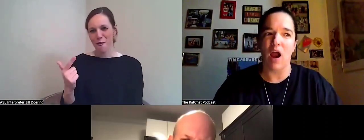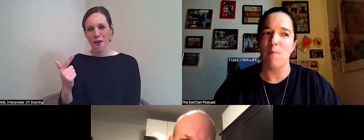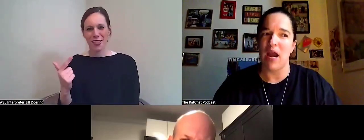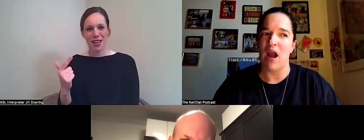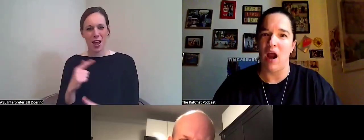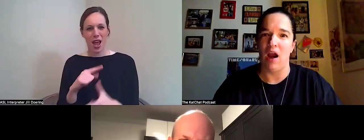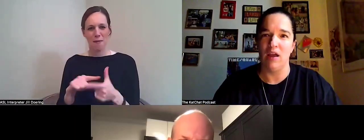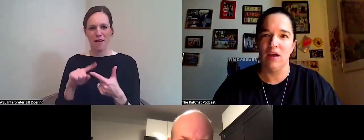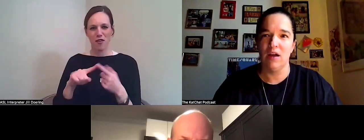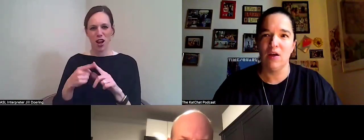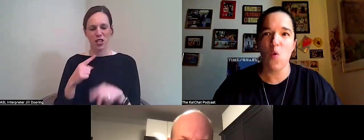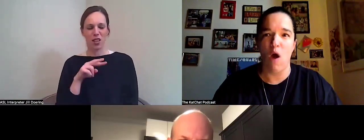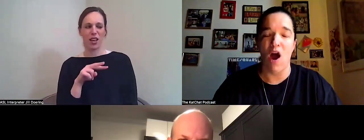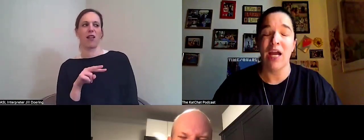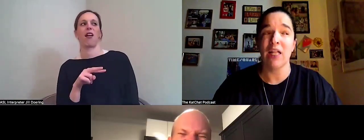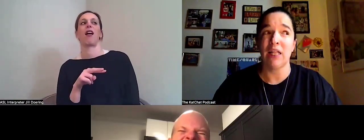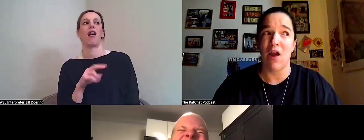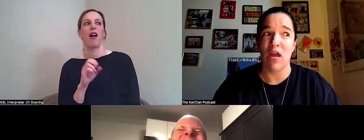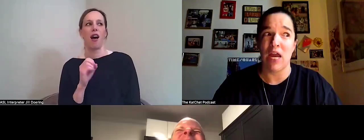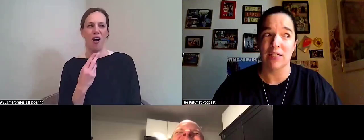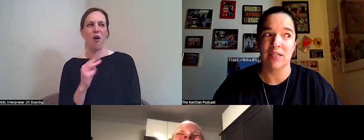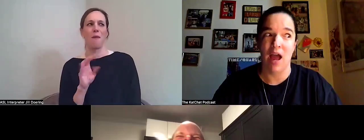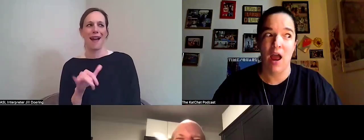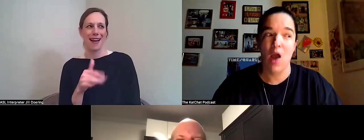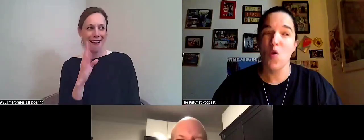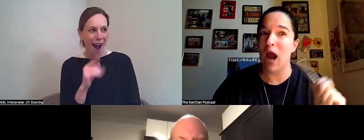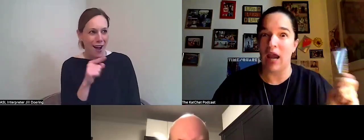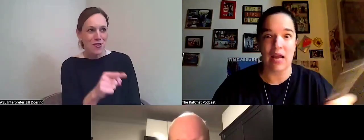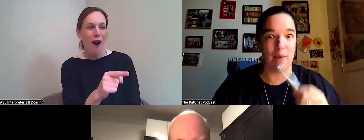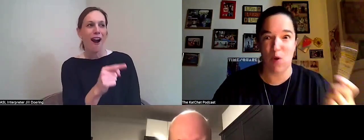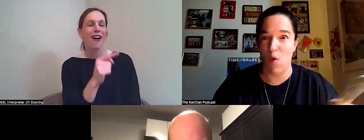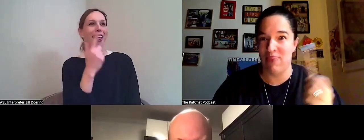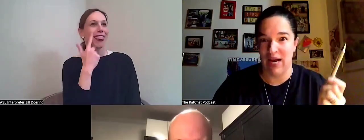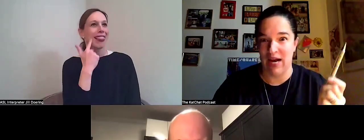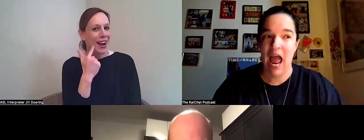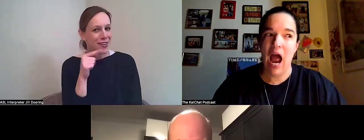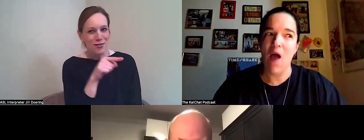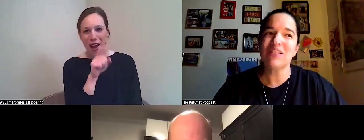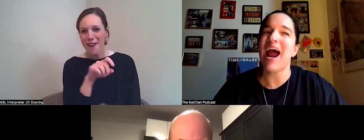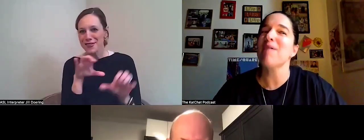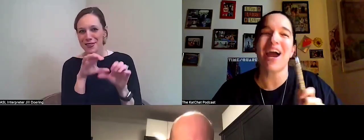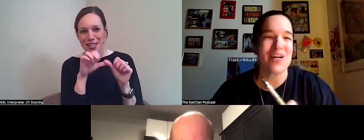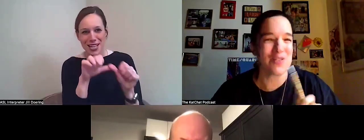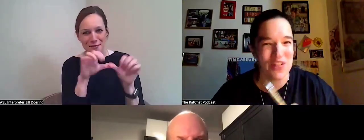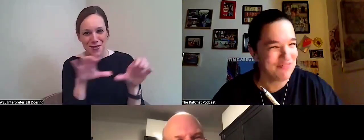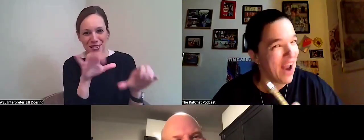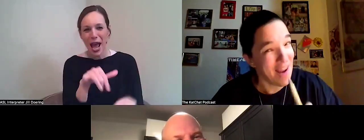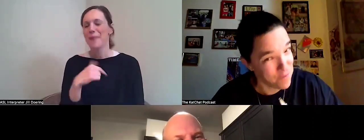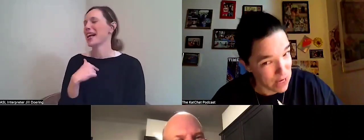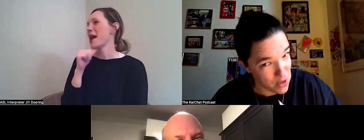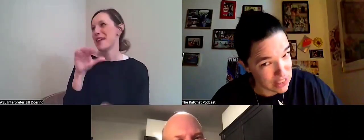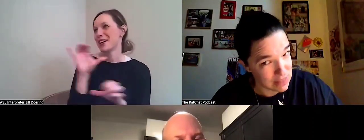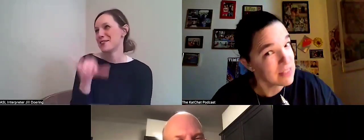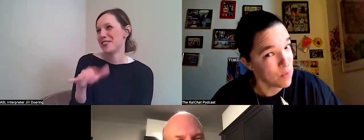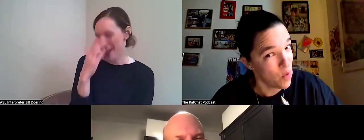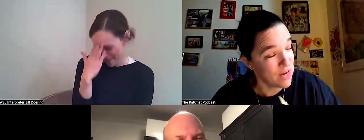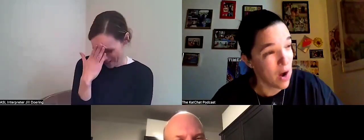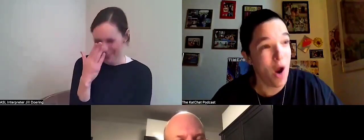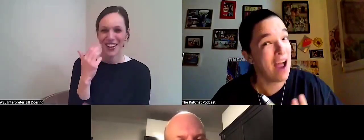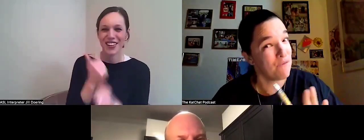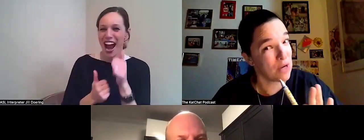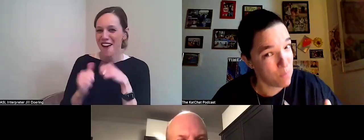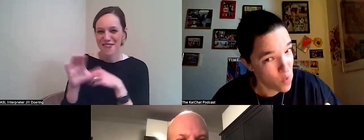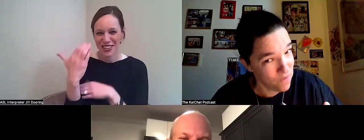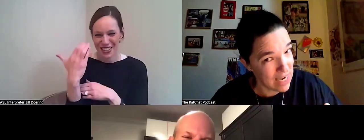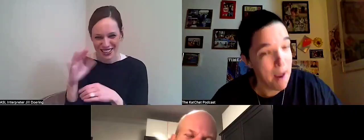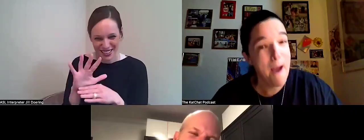were like, oh my God, you are hilarious. You gotta keep doing that. I was like, I'm not gonna do that for every Christmas movie